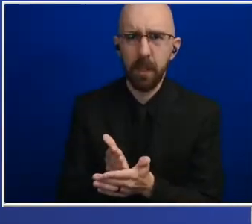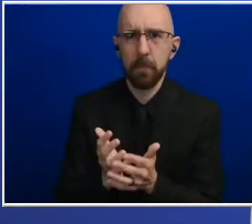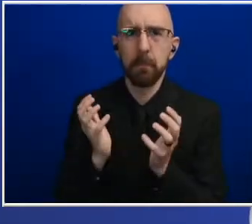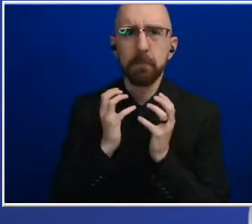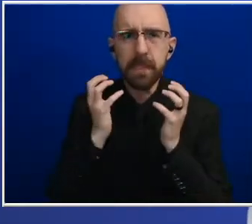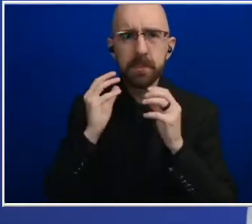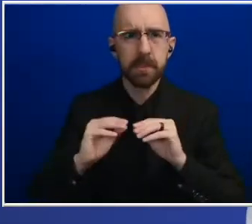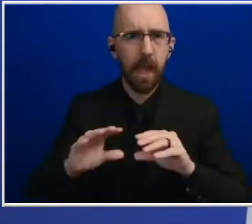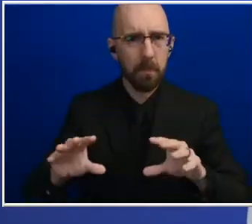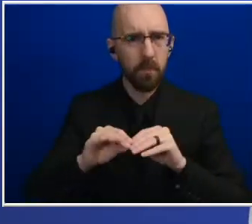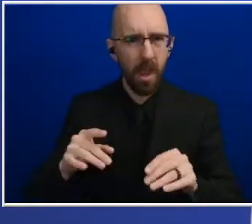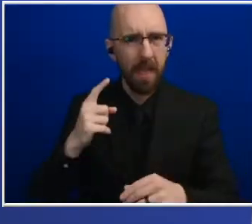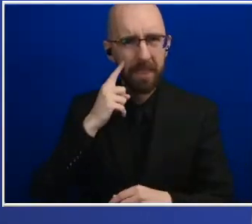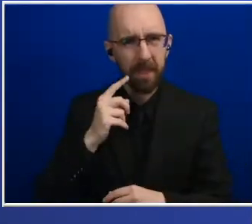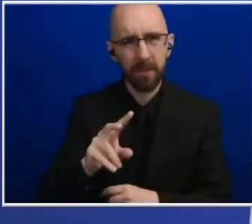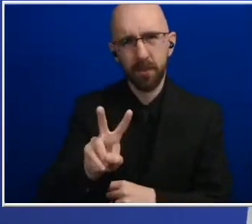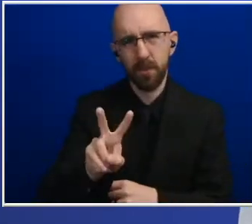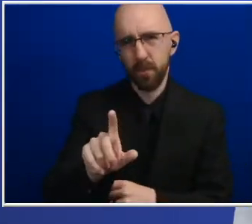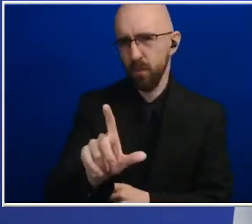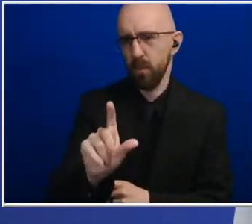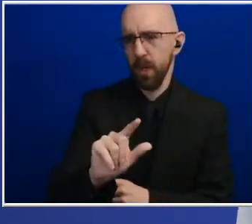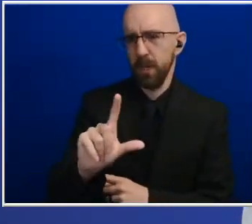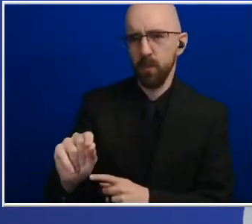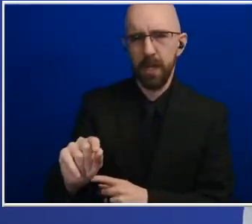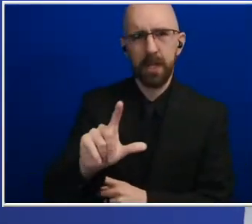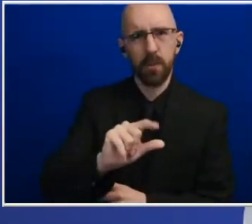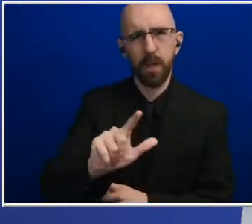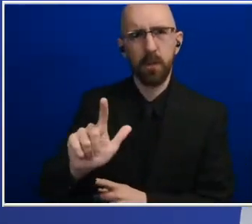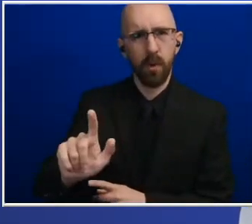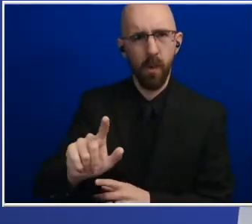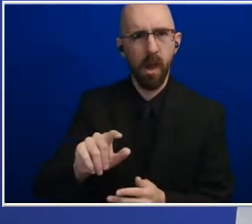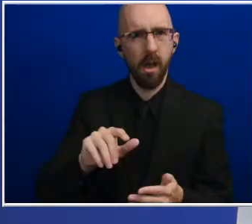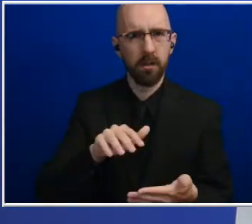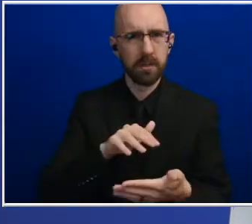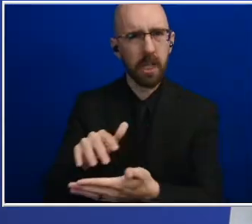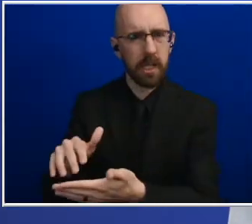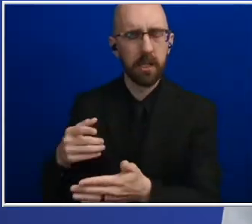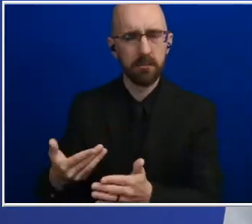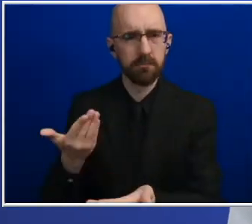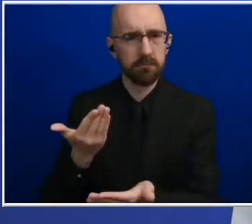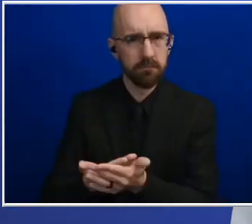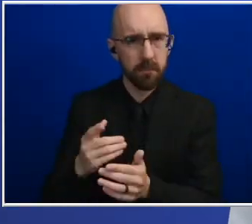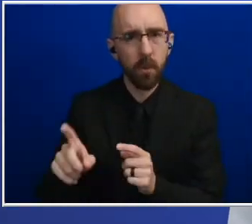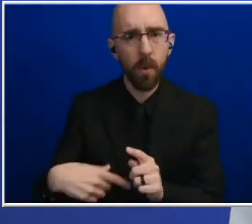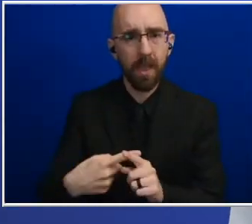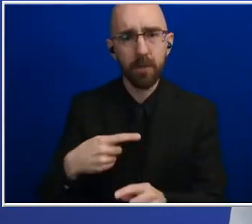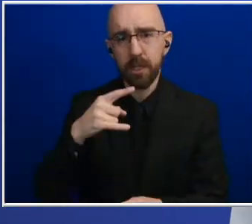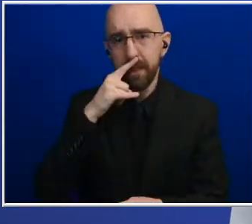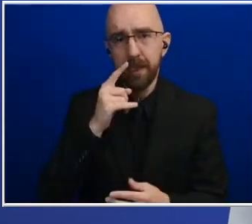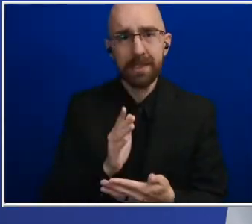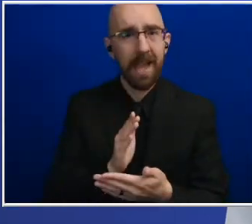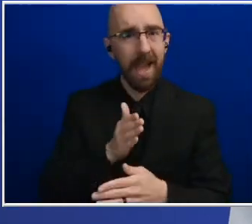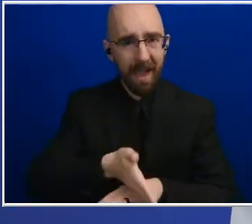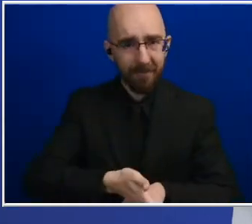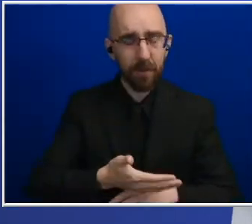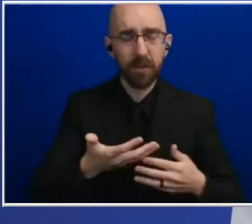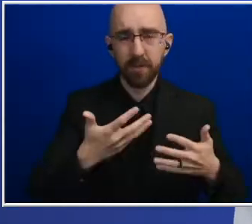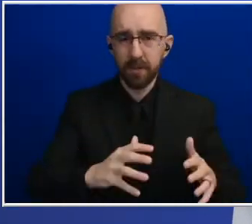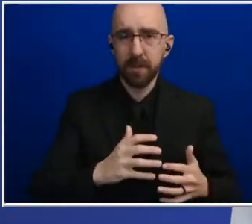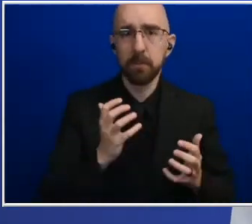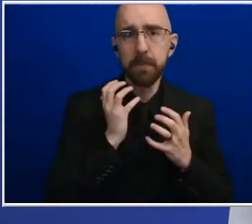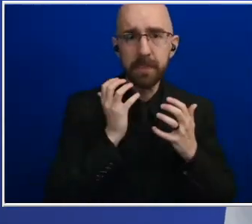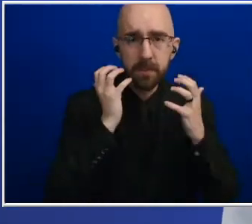was a 2020 or 2021 study showing that, in fact, that when kids, after they get measles, because it